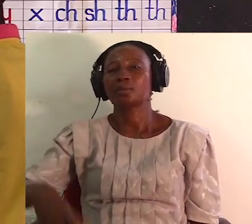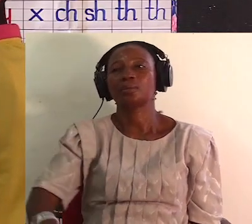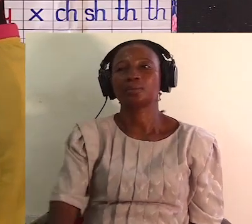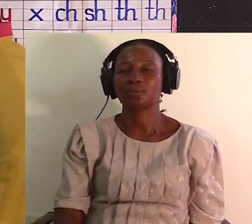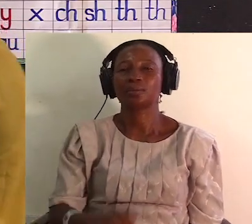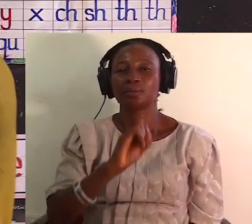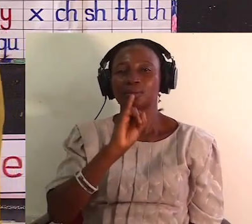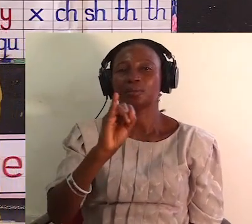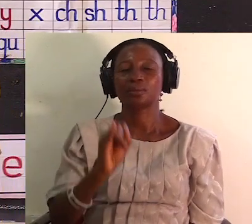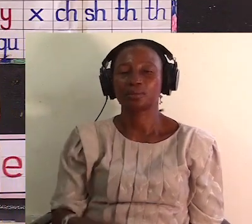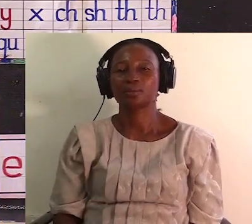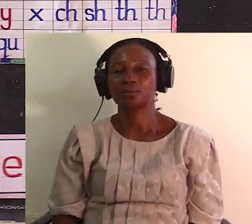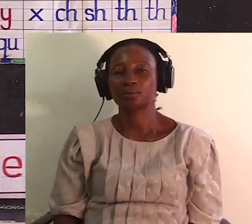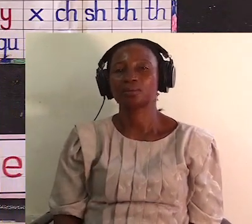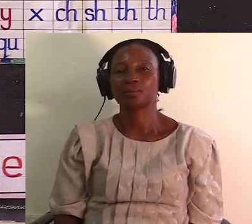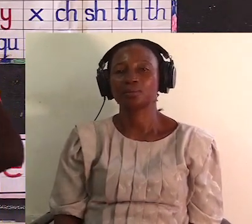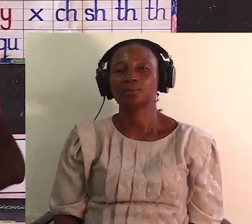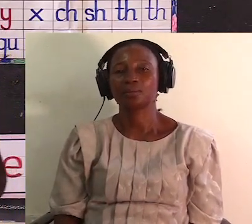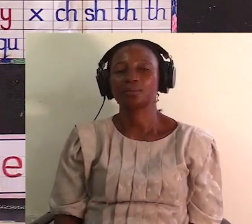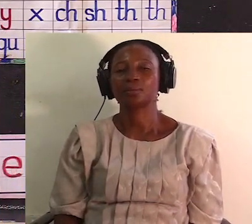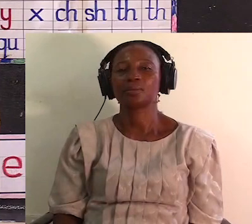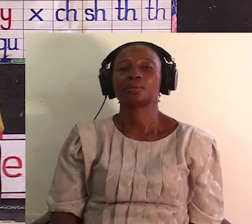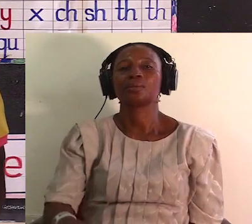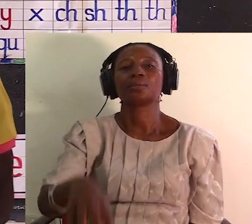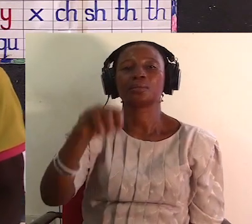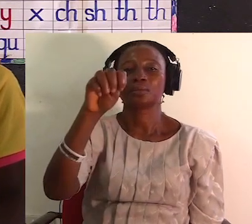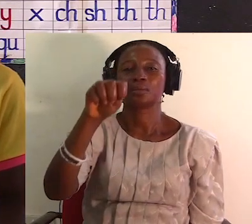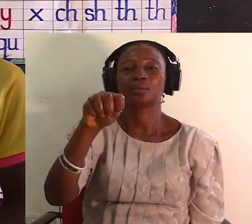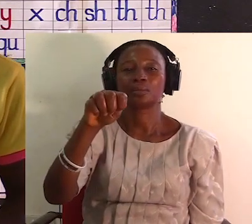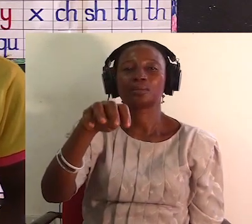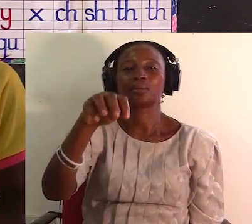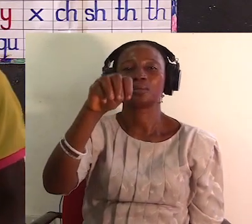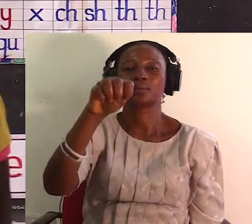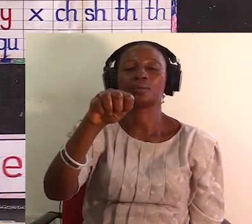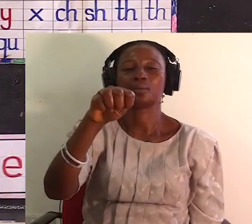sound is E.